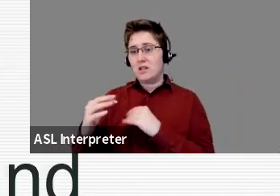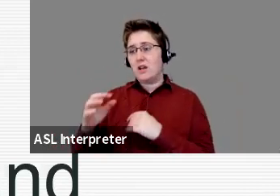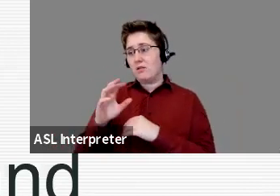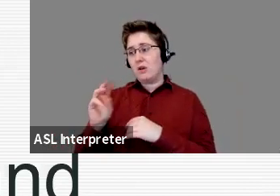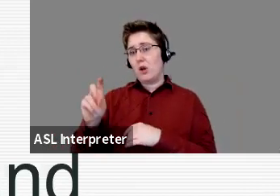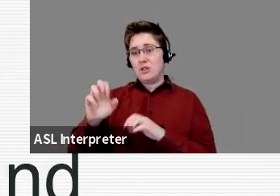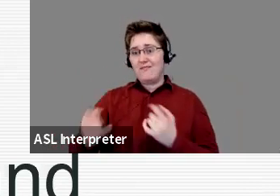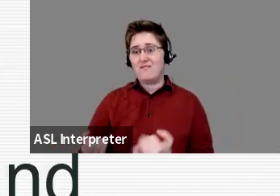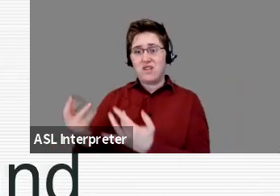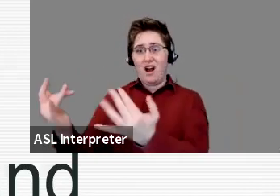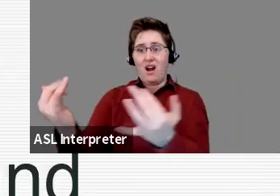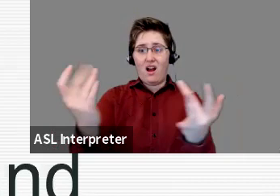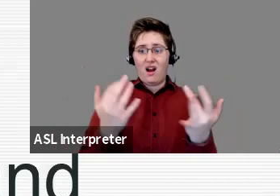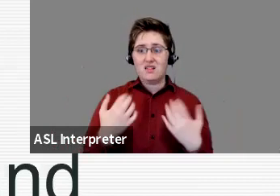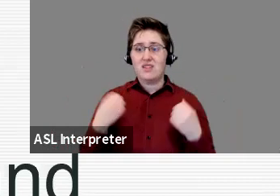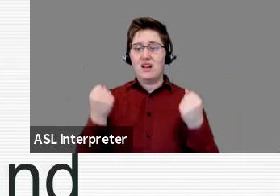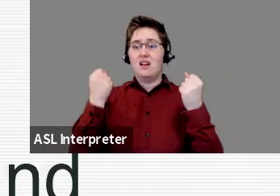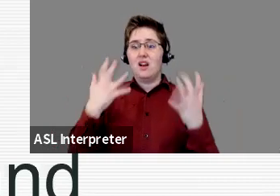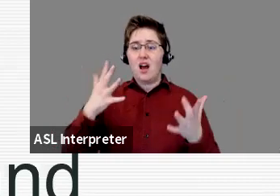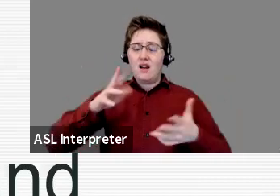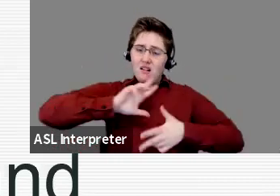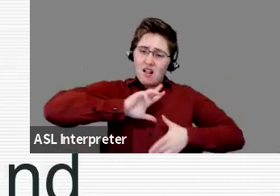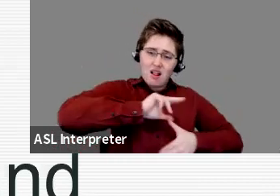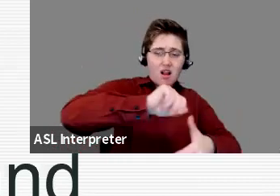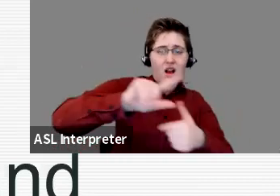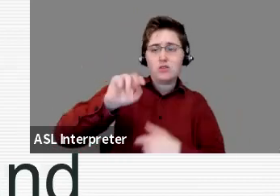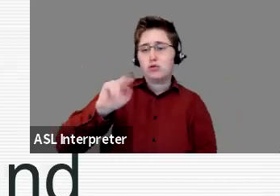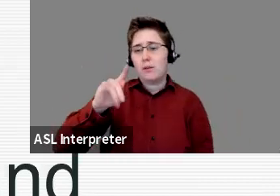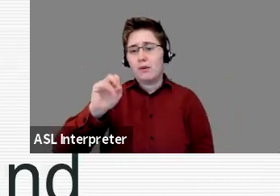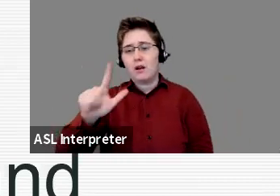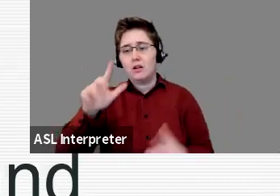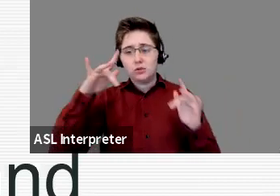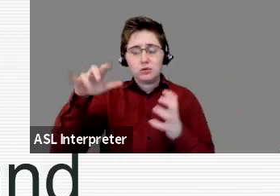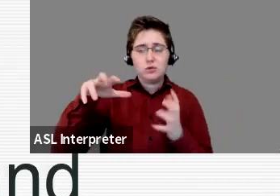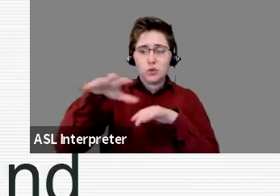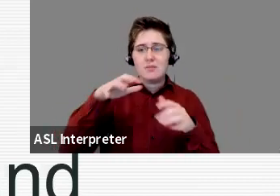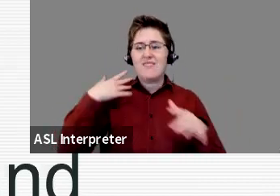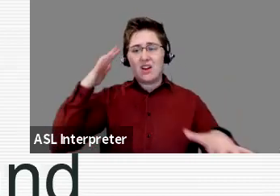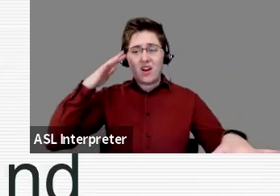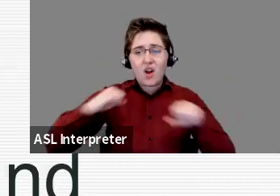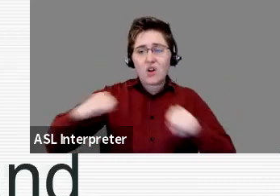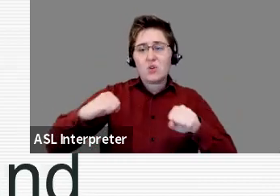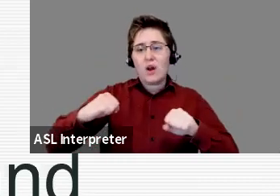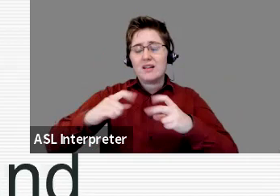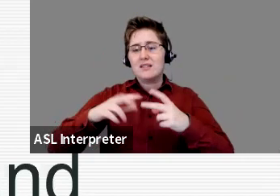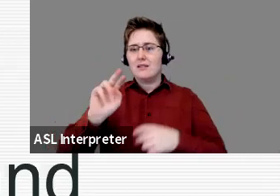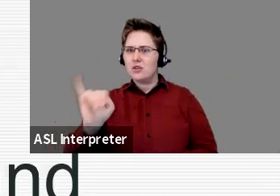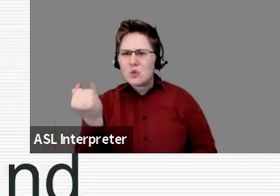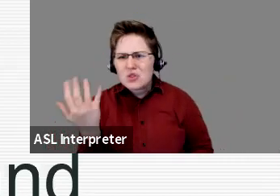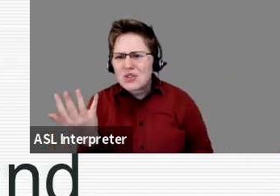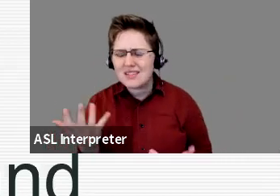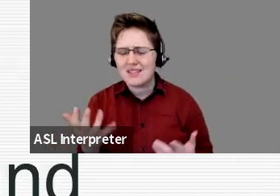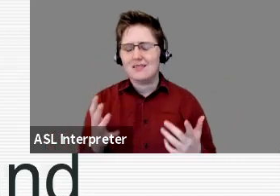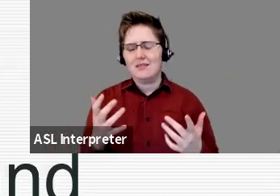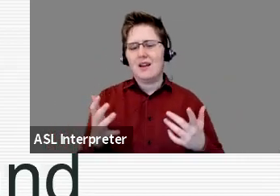a tremendous amount of tropical storms and hurricanes. We've had earthquakes in places like New Jersey.